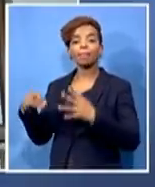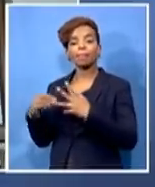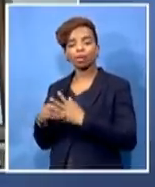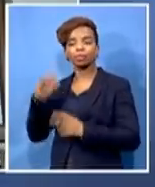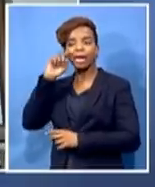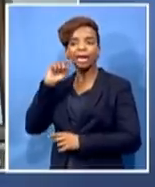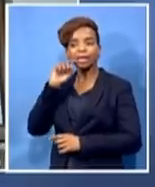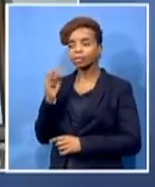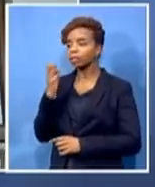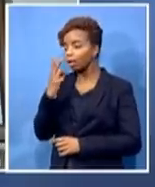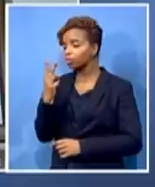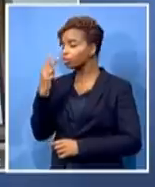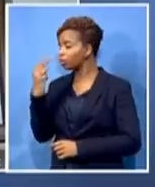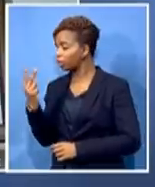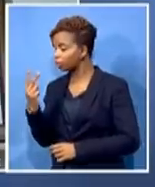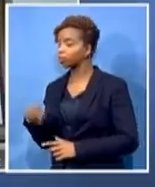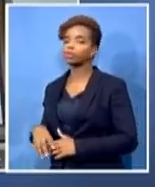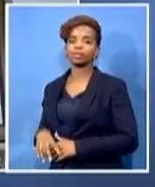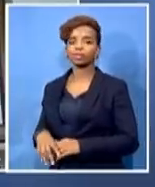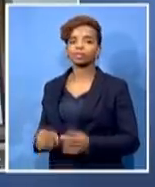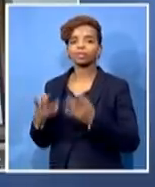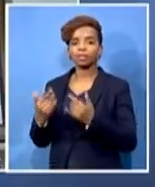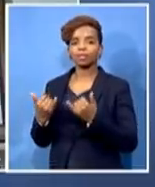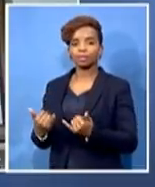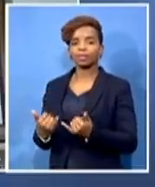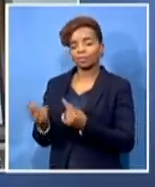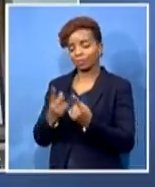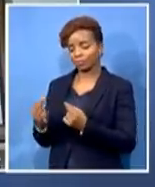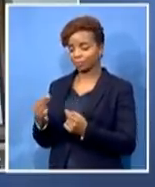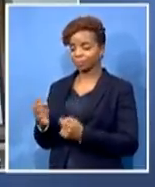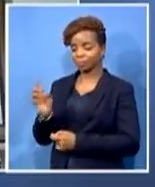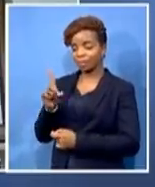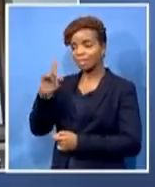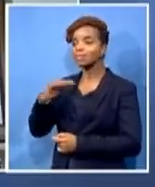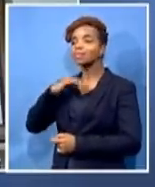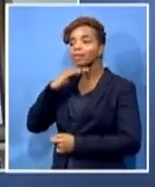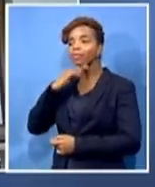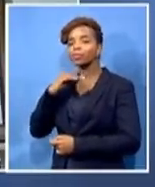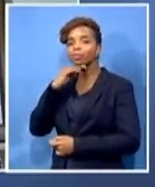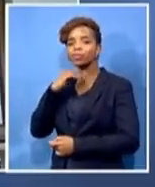Did that look enticing enough for South African publics and South African voters?